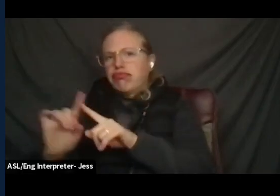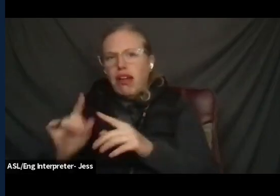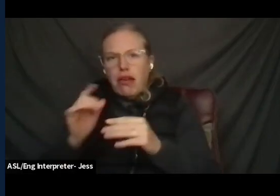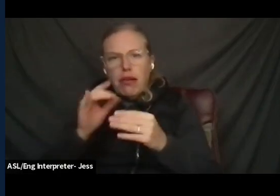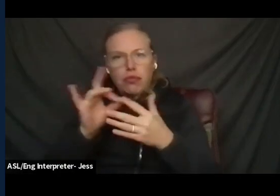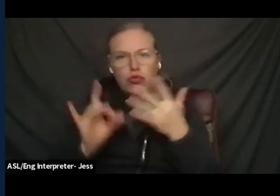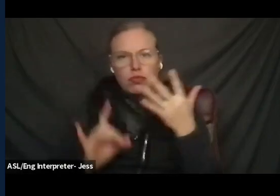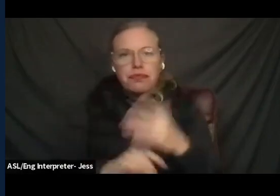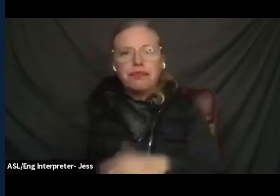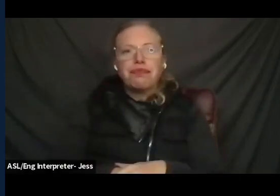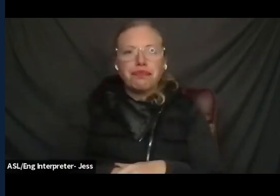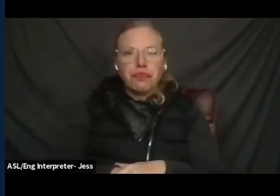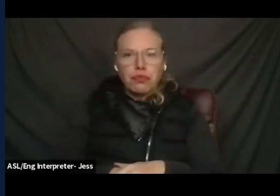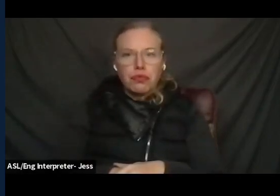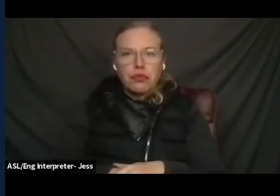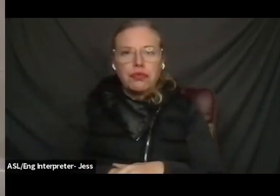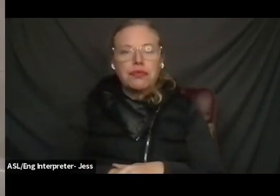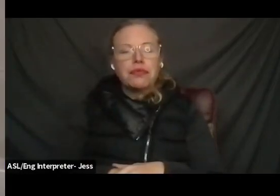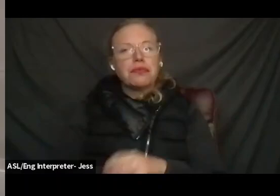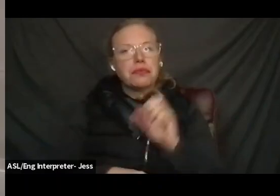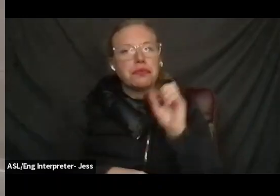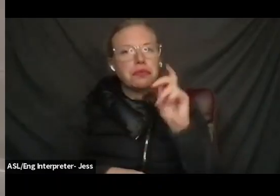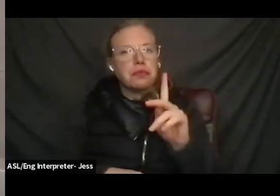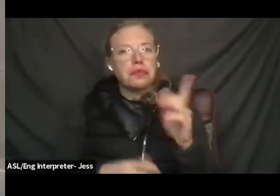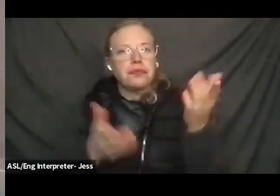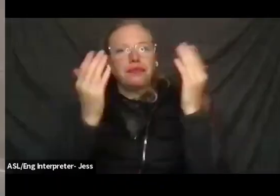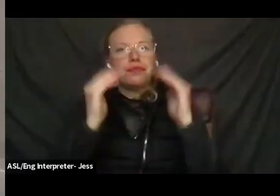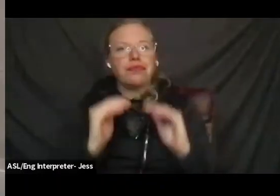options. Okay.